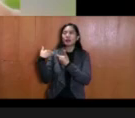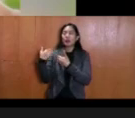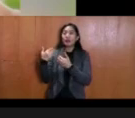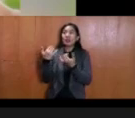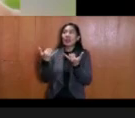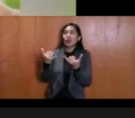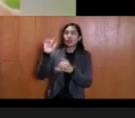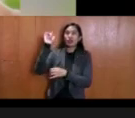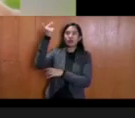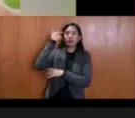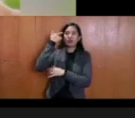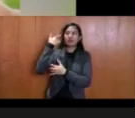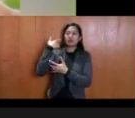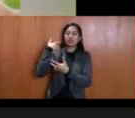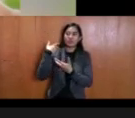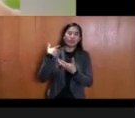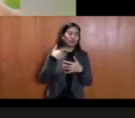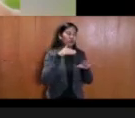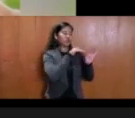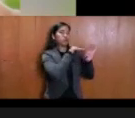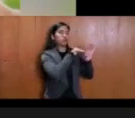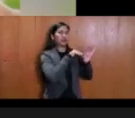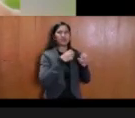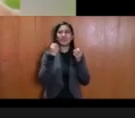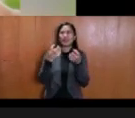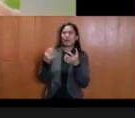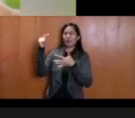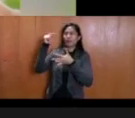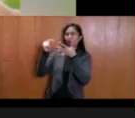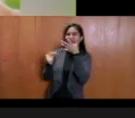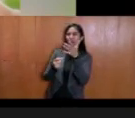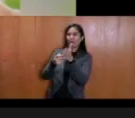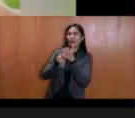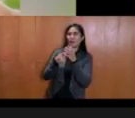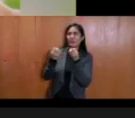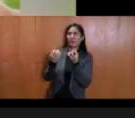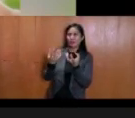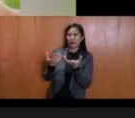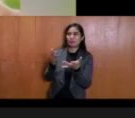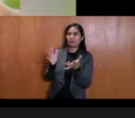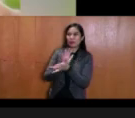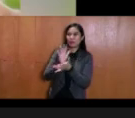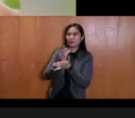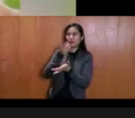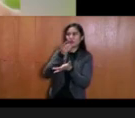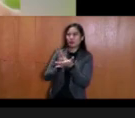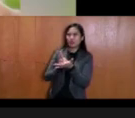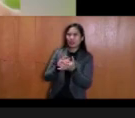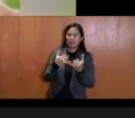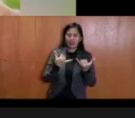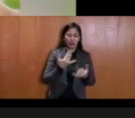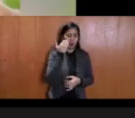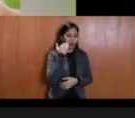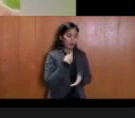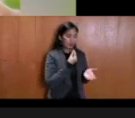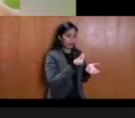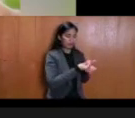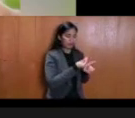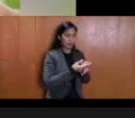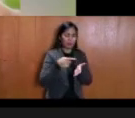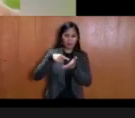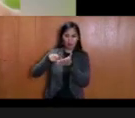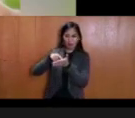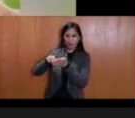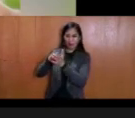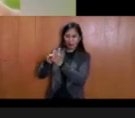me. There are so many regulatory approvals to deal with, so many paperwork. I'm not even making enough at this point, and I'm going to have to pay for so